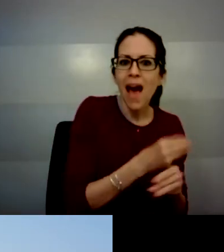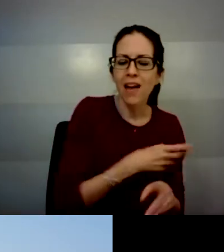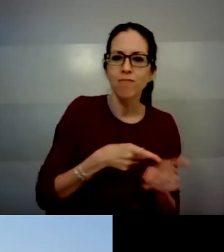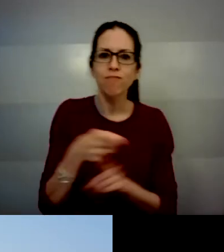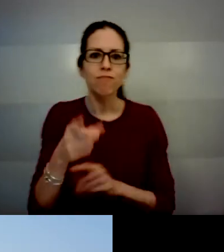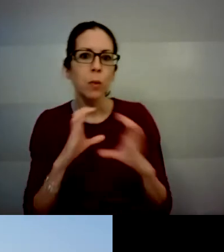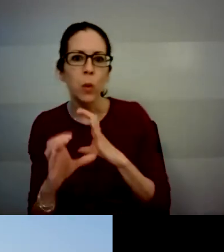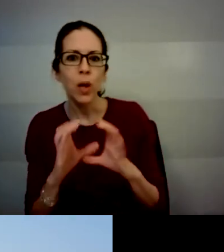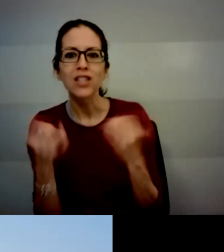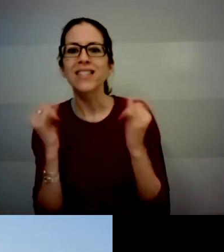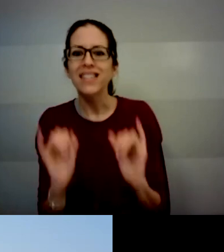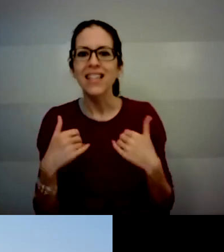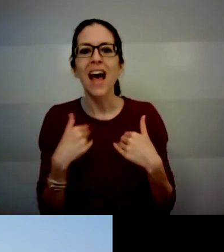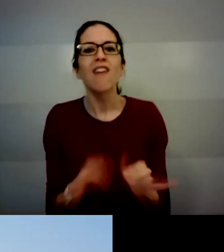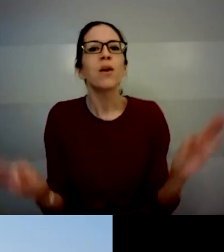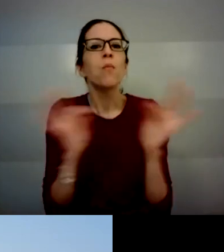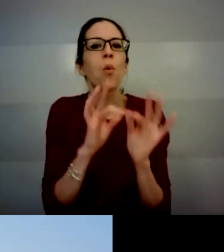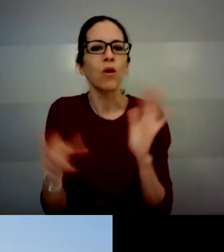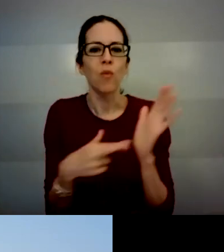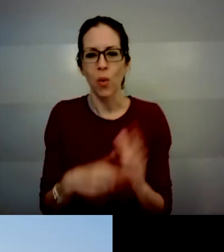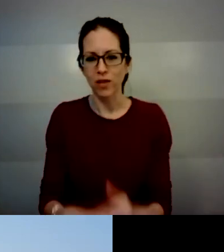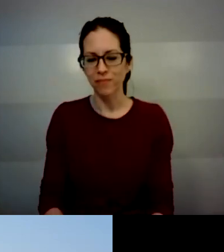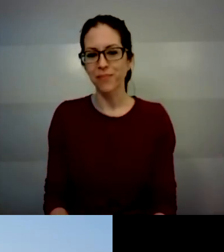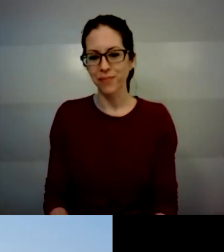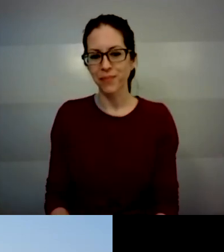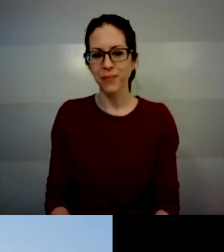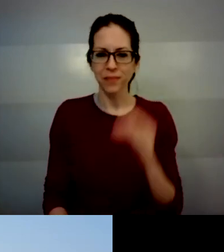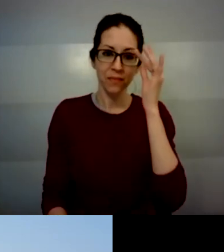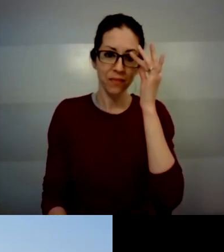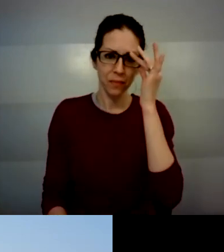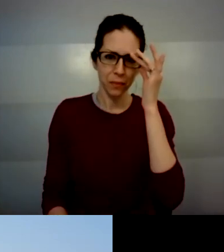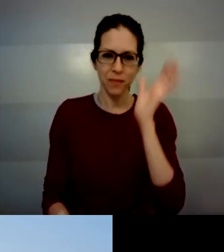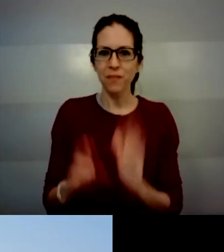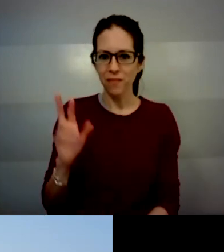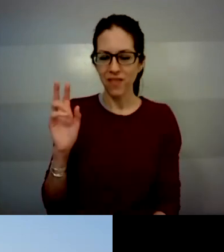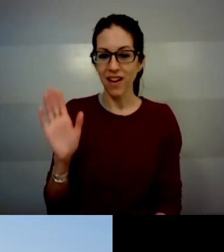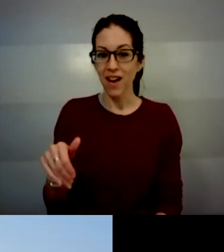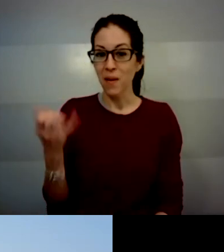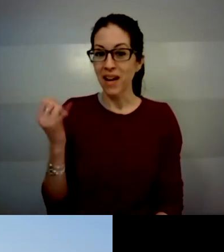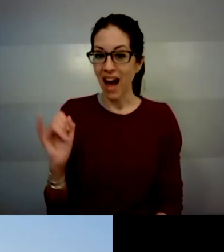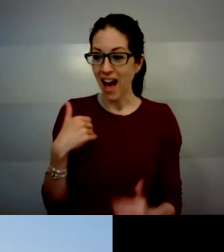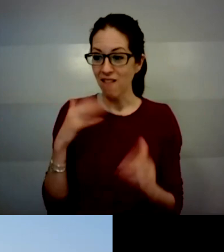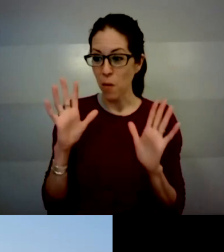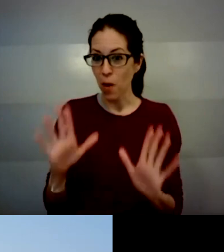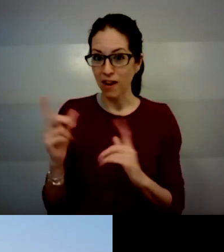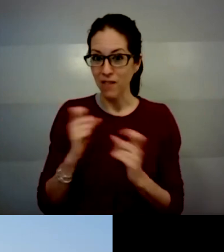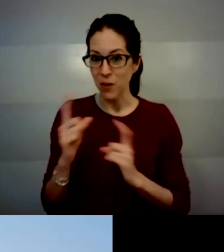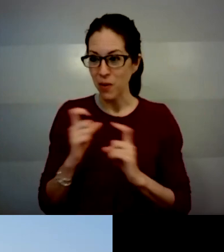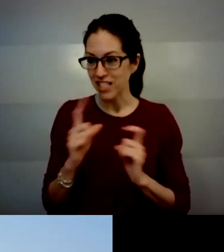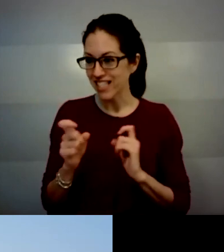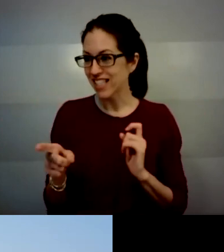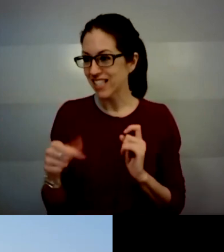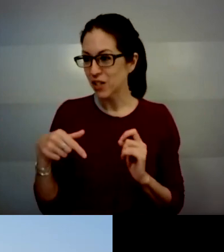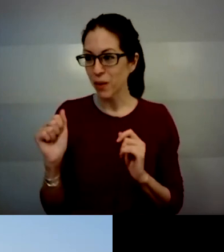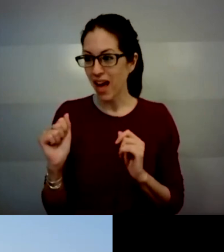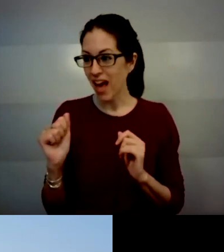such an important role in conservation. That's so great. Now, Ruth, we have a ton of wonderful questions coming into the Q&A if you